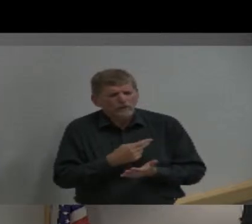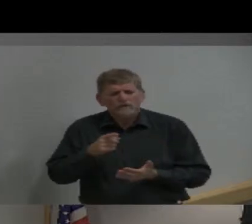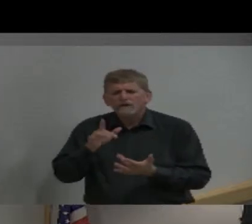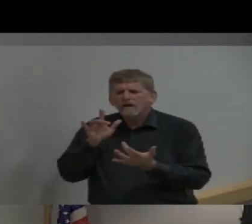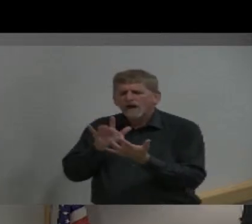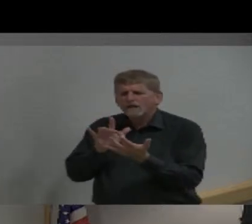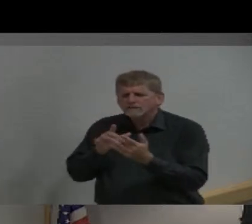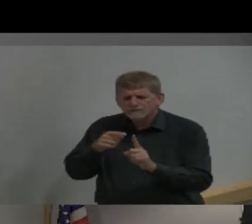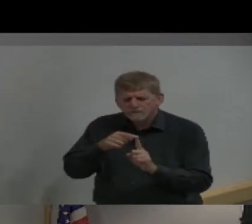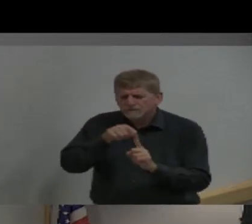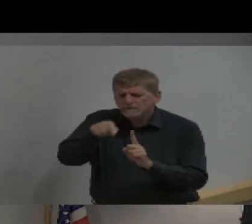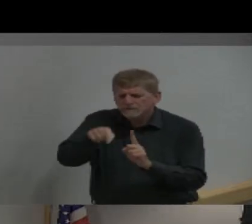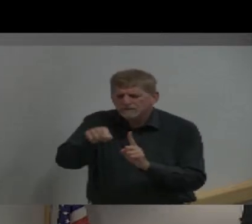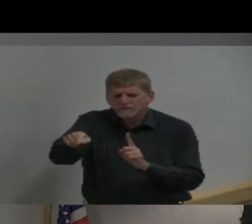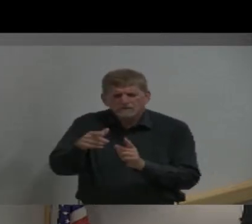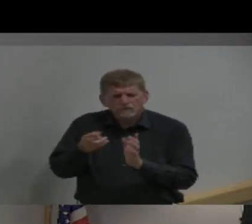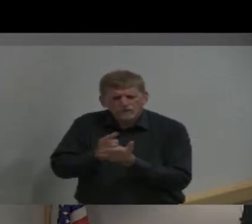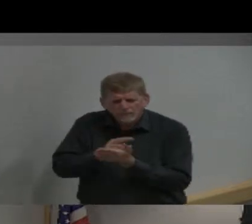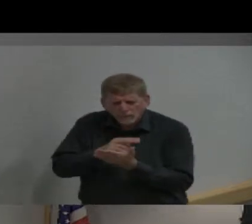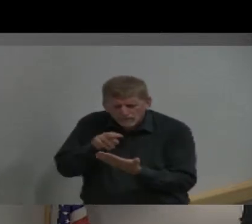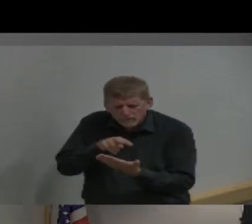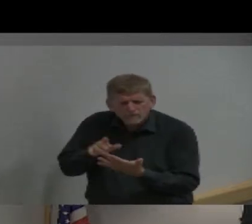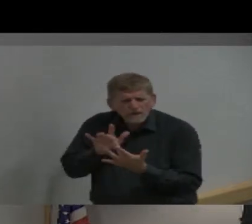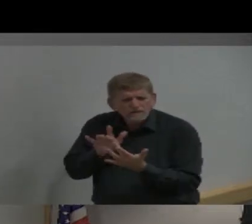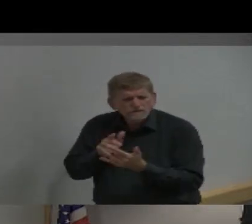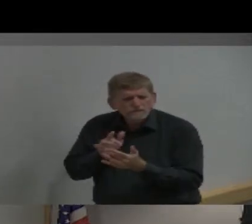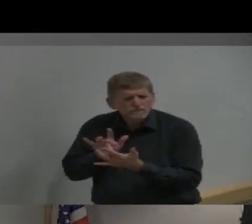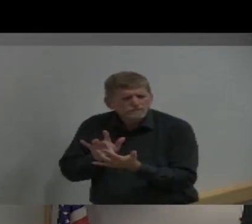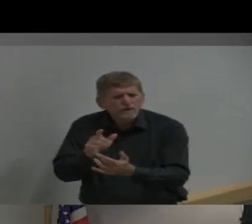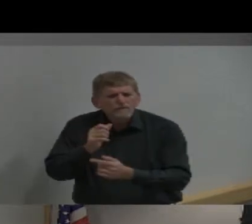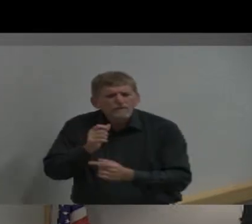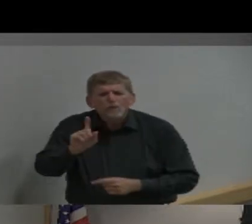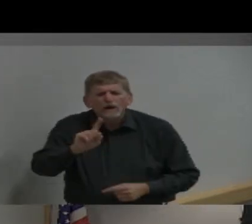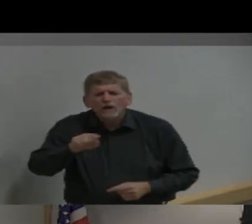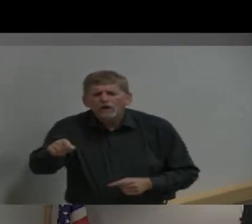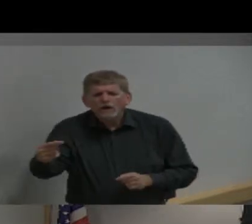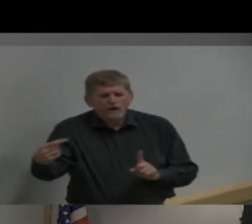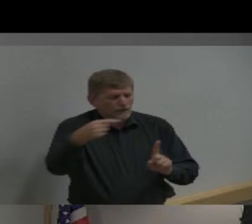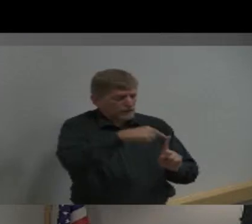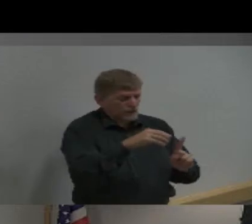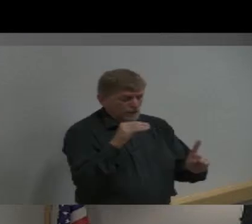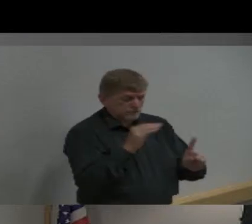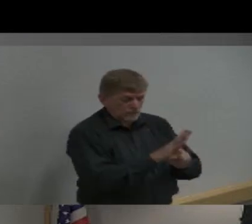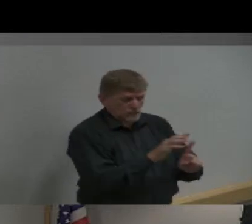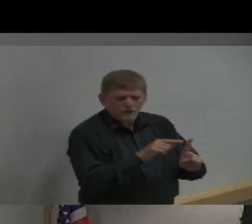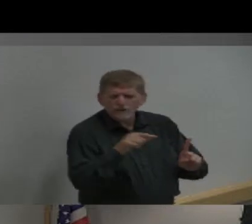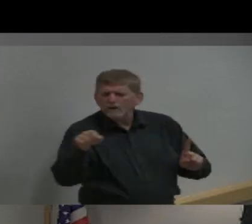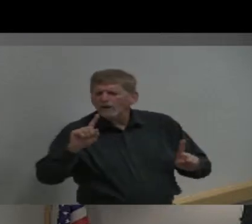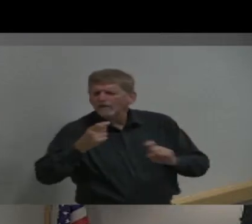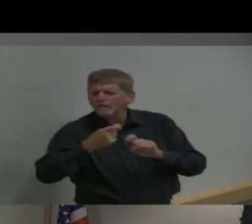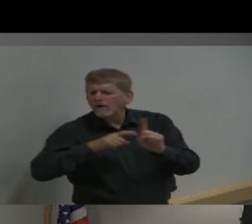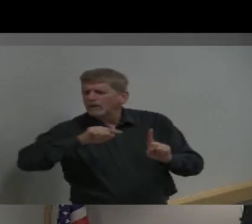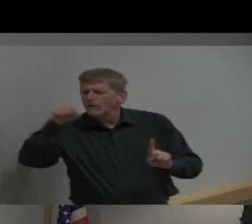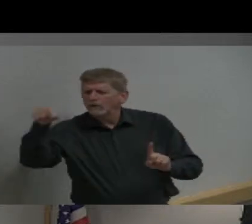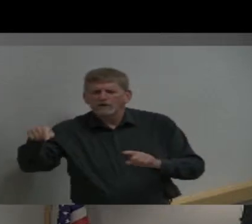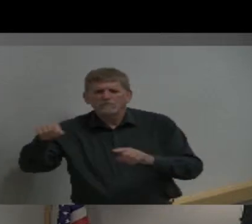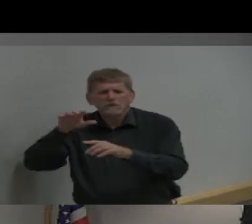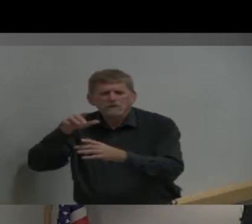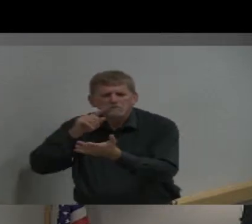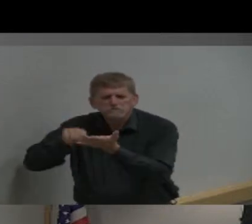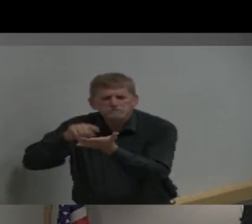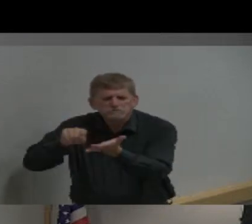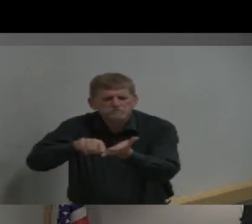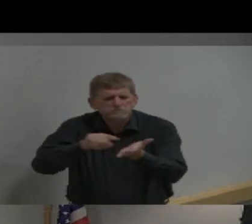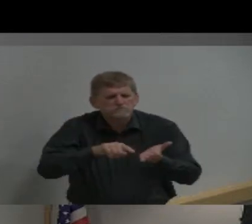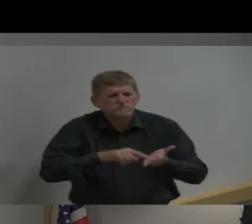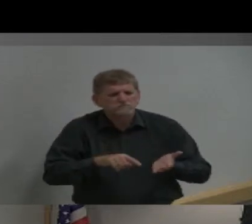see where a lot of our individuals are getting exposed to an infectious individual. We have not seen that